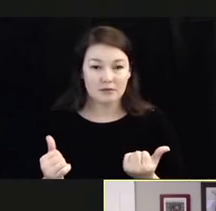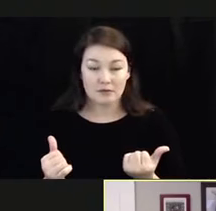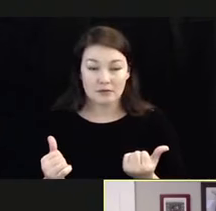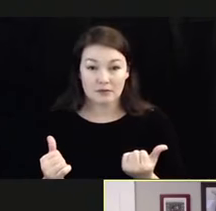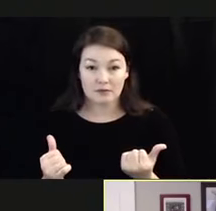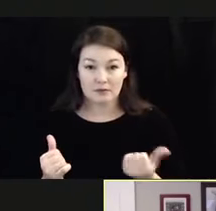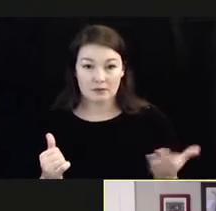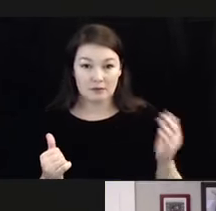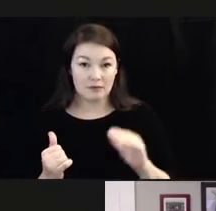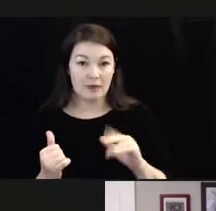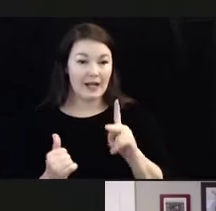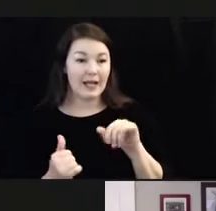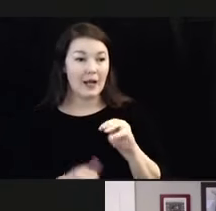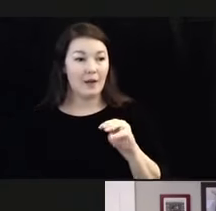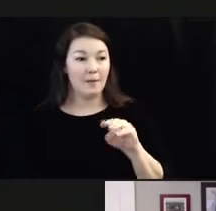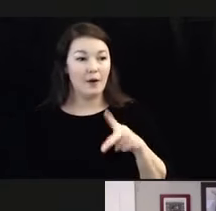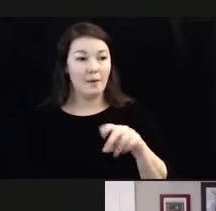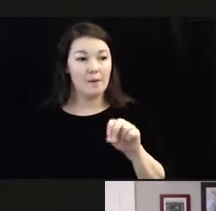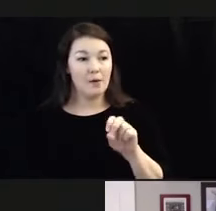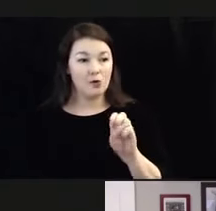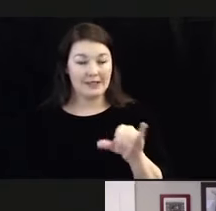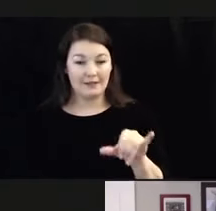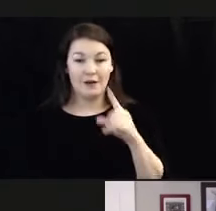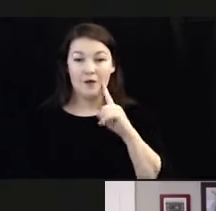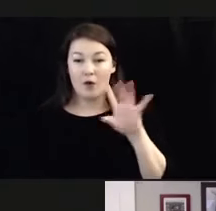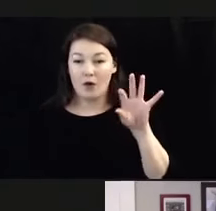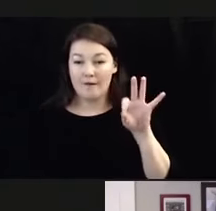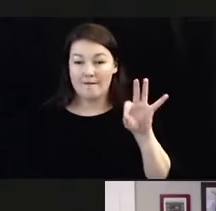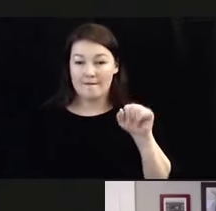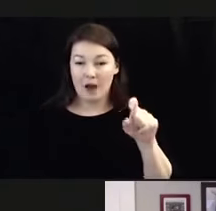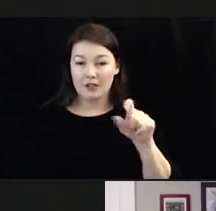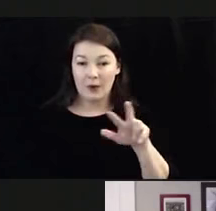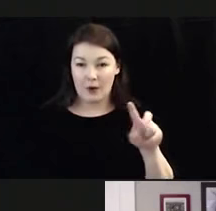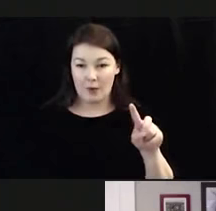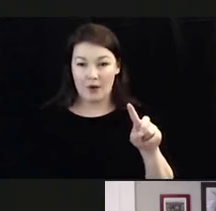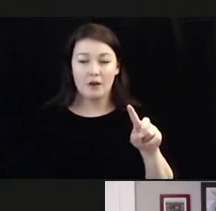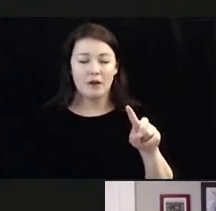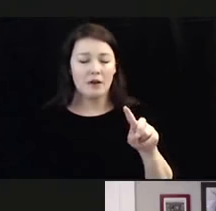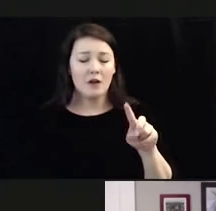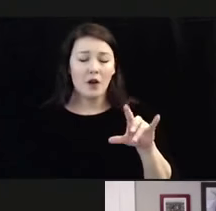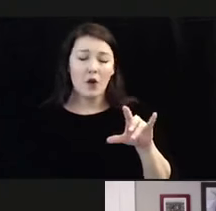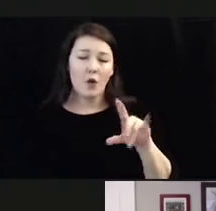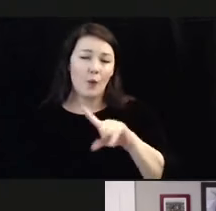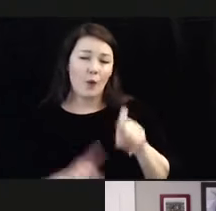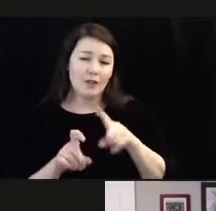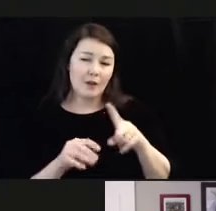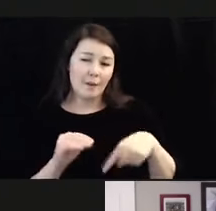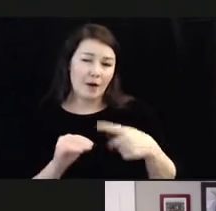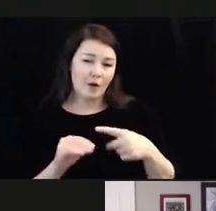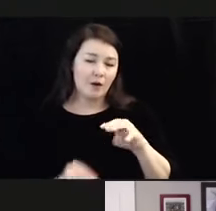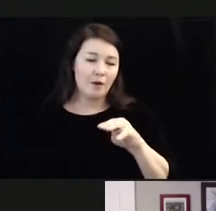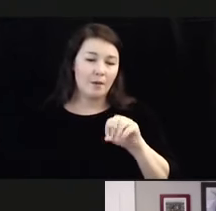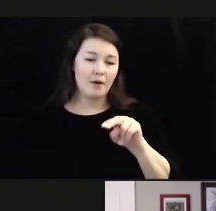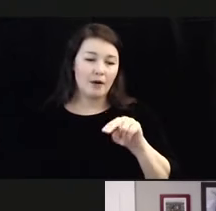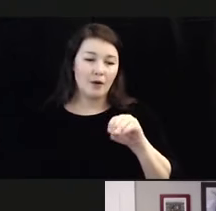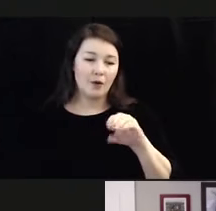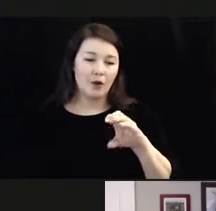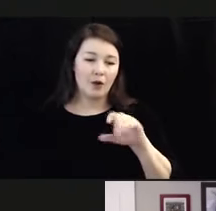Hi, this is Kim Posey at FOX31. I have questions about the monoclonal antibody treatments. I'm wondering if you have any numbers